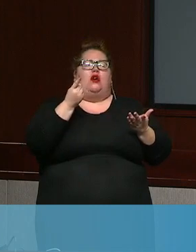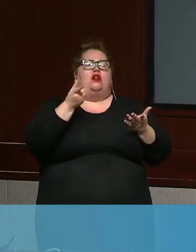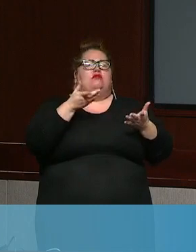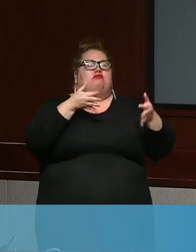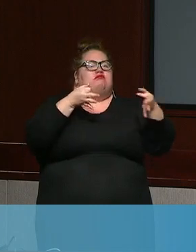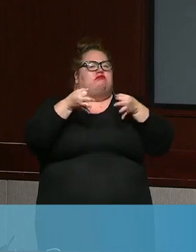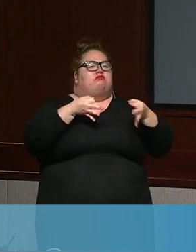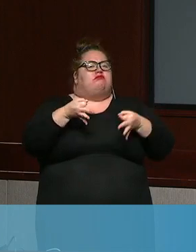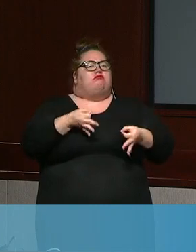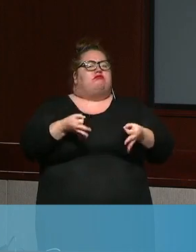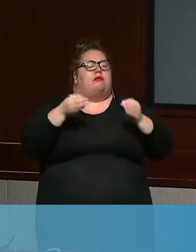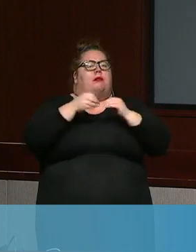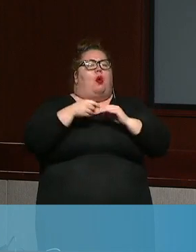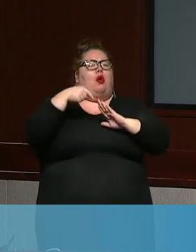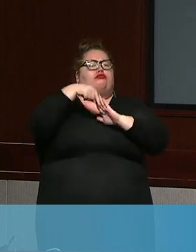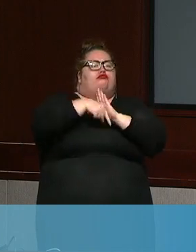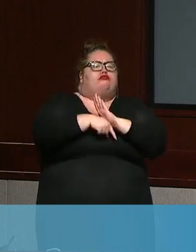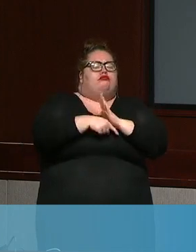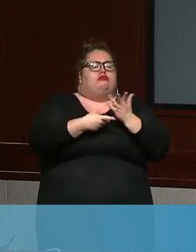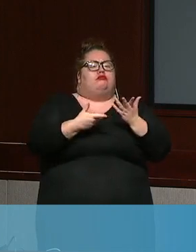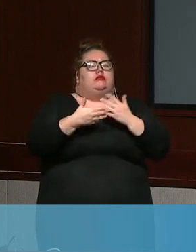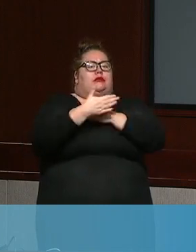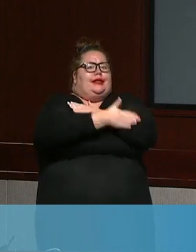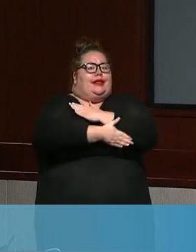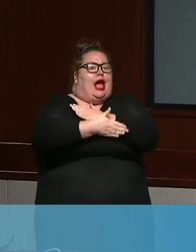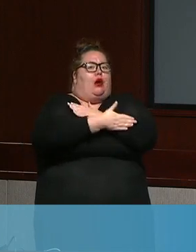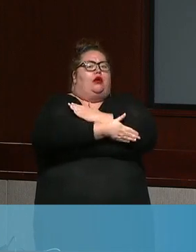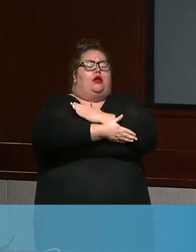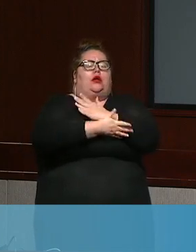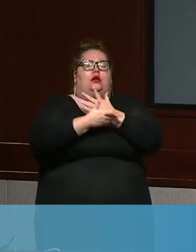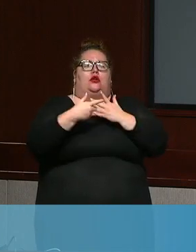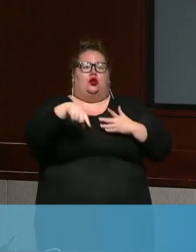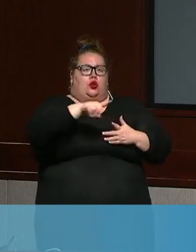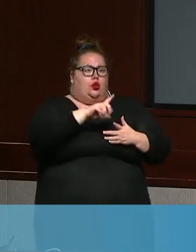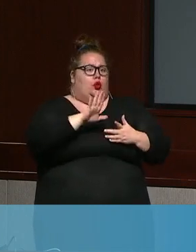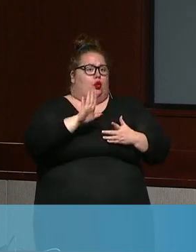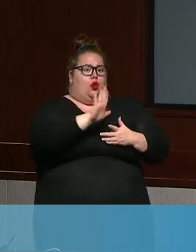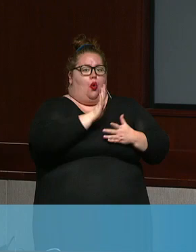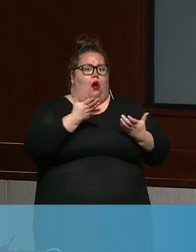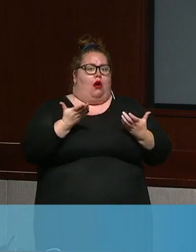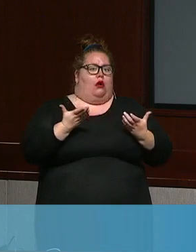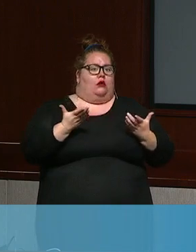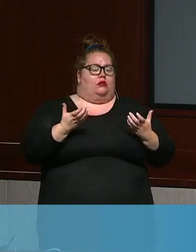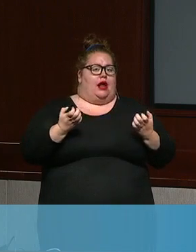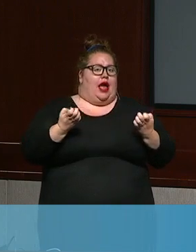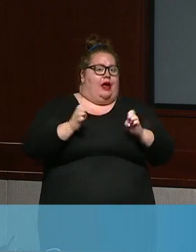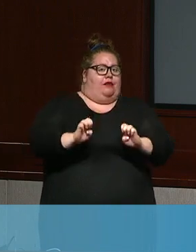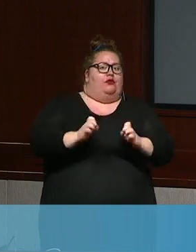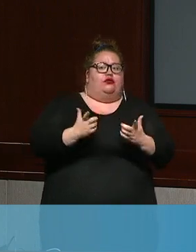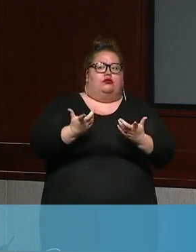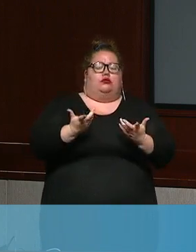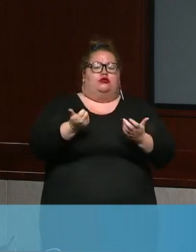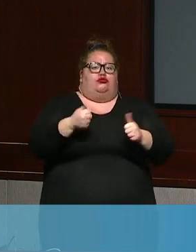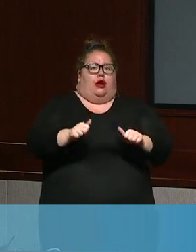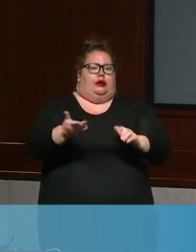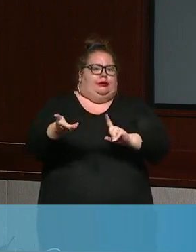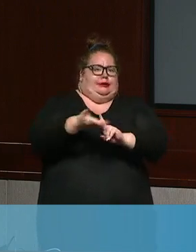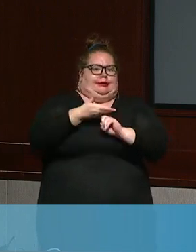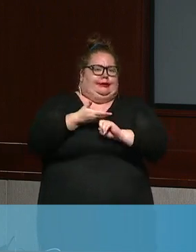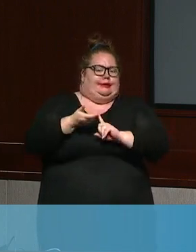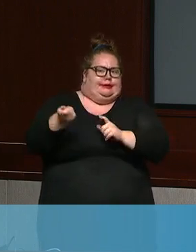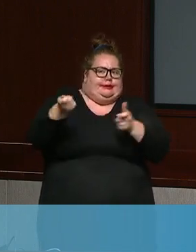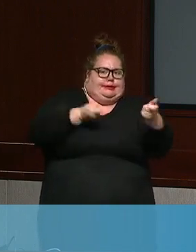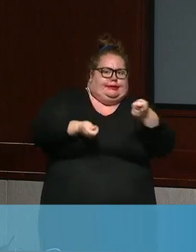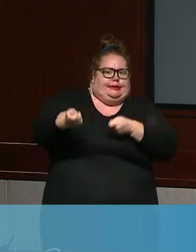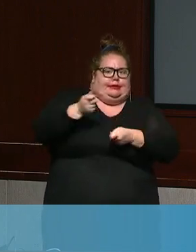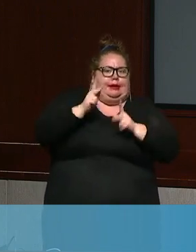what the county is doing to get people to donate convalescent plasma. Could you tell me a little bit more about these teams that are